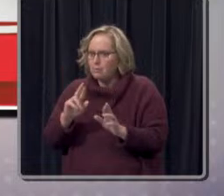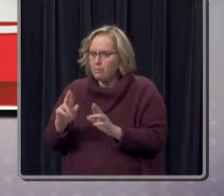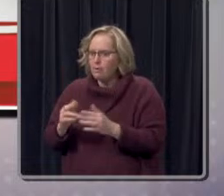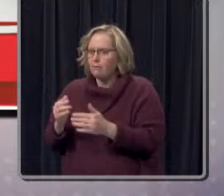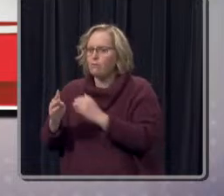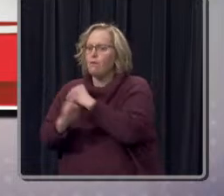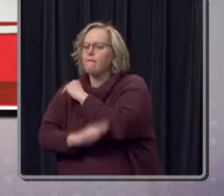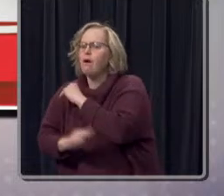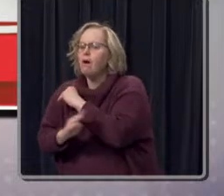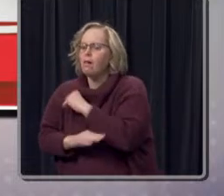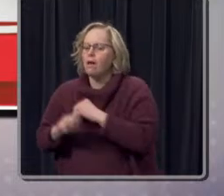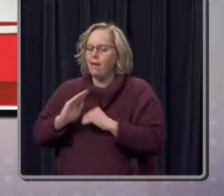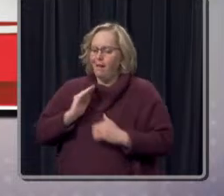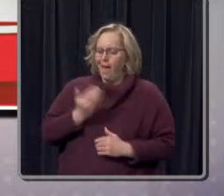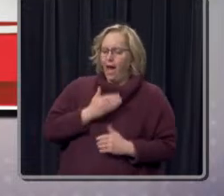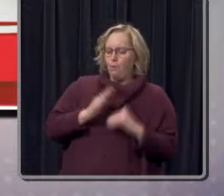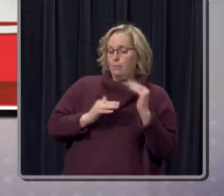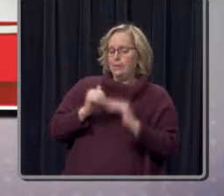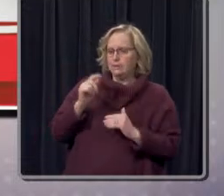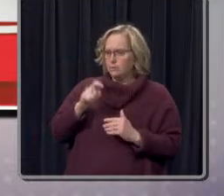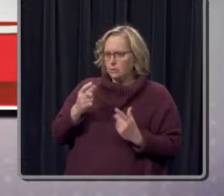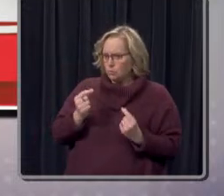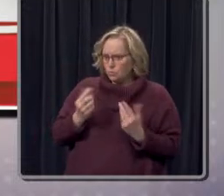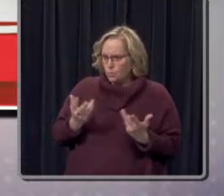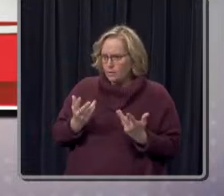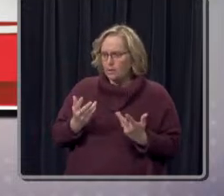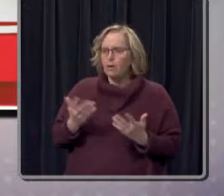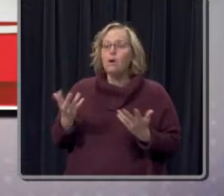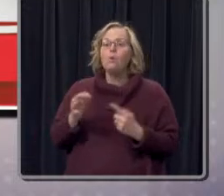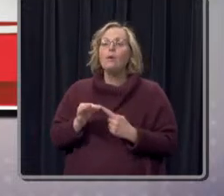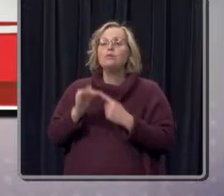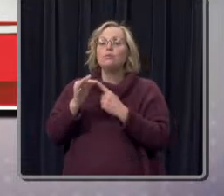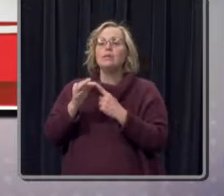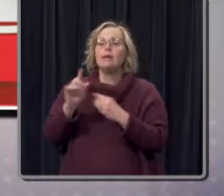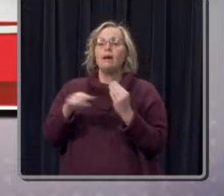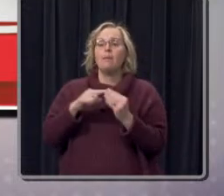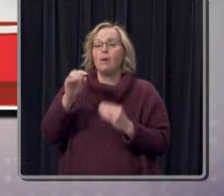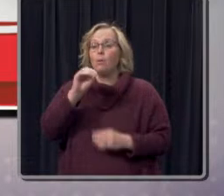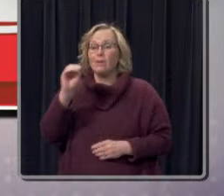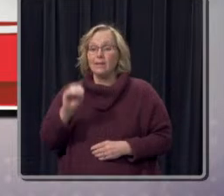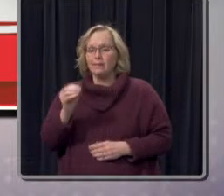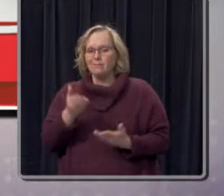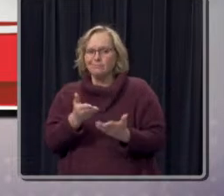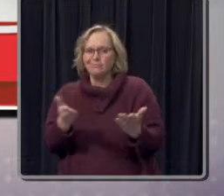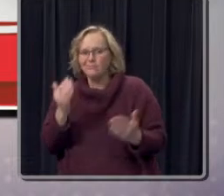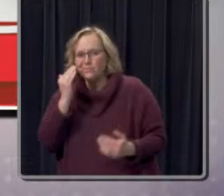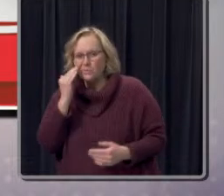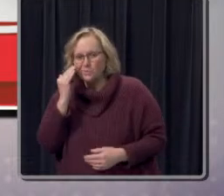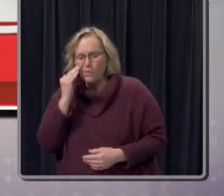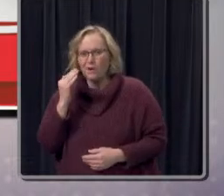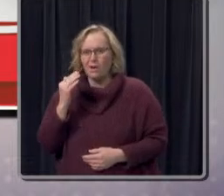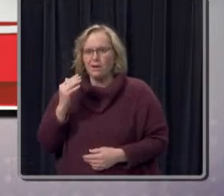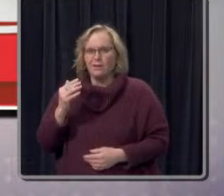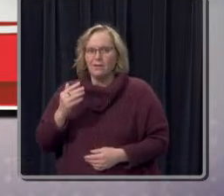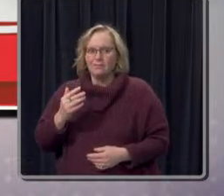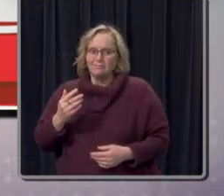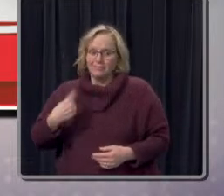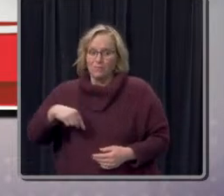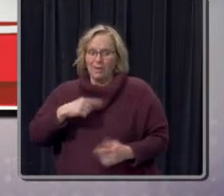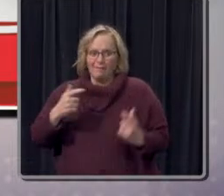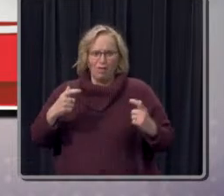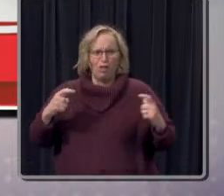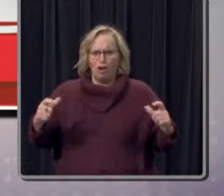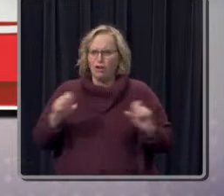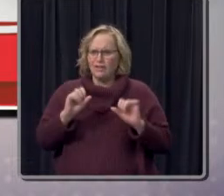to do? The thing about Olathe that's pretty unique is that, you know, as you know, we're this very large system, right? We